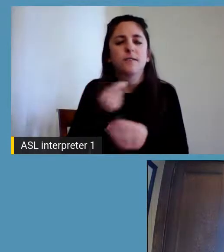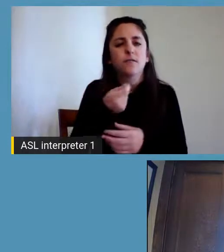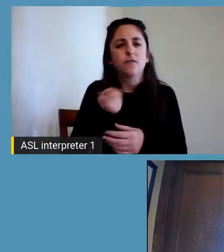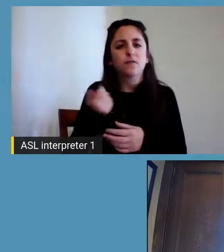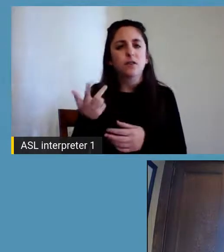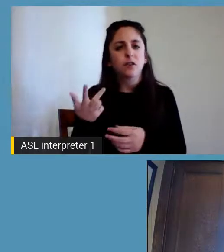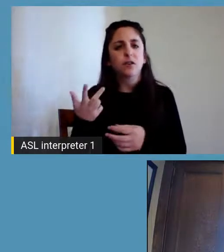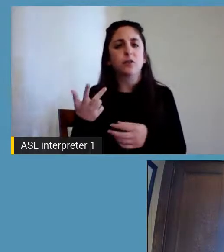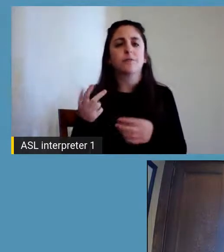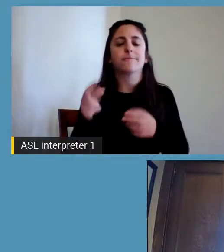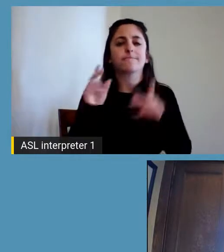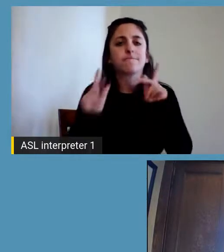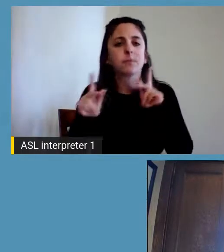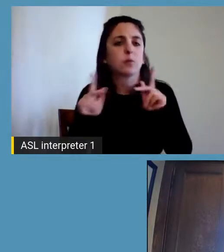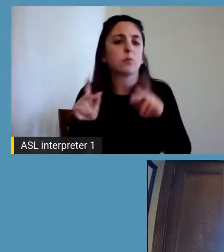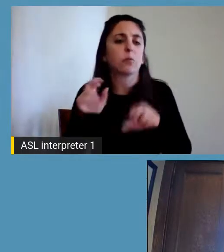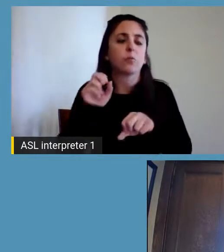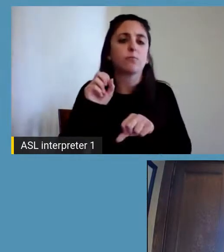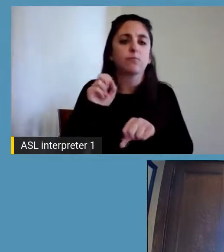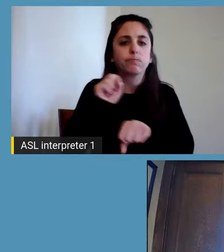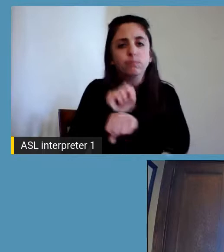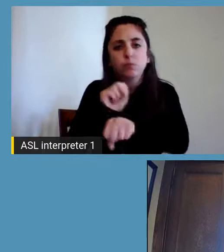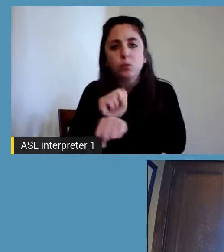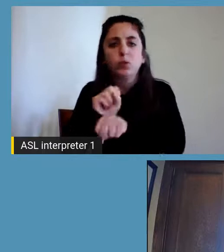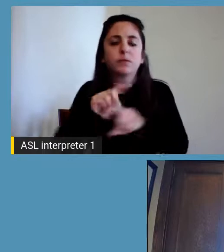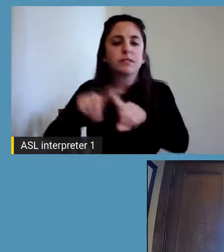on sort of interactive galleries and such.